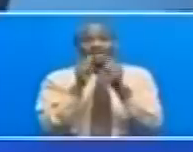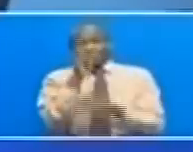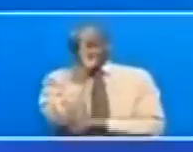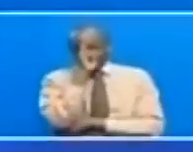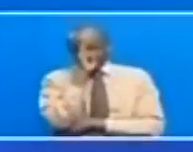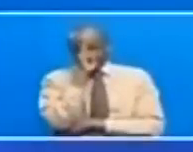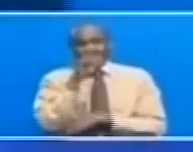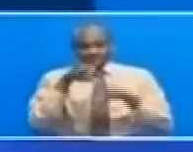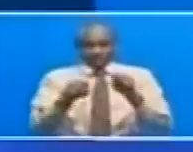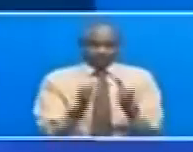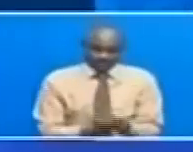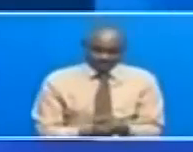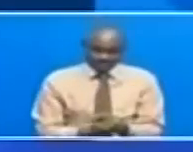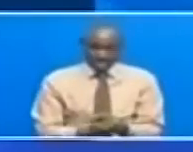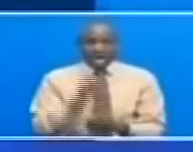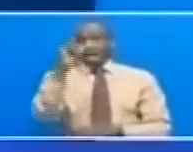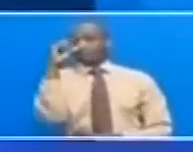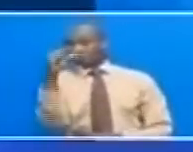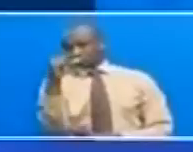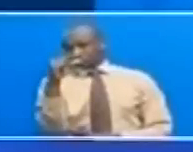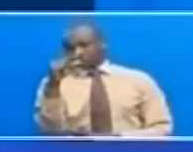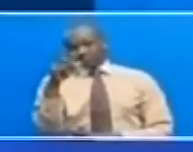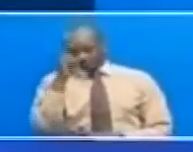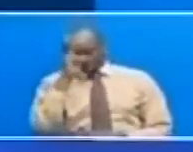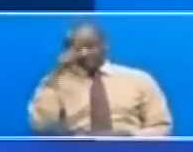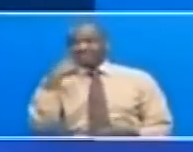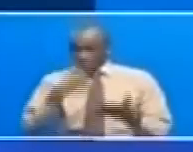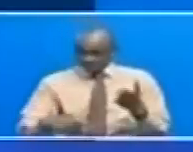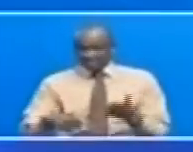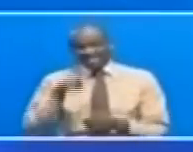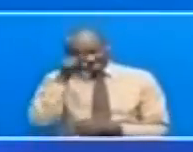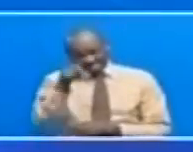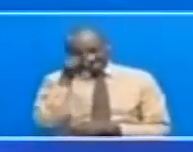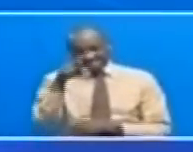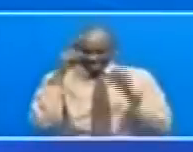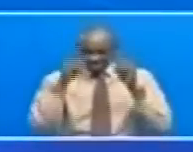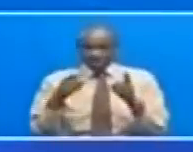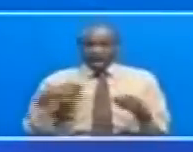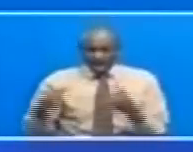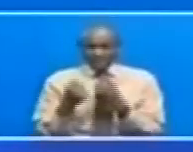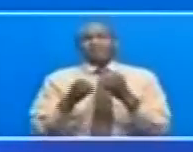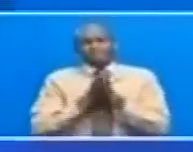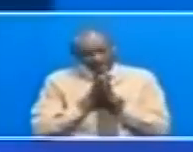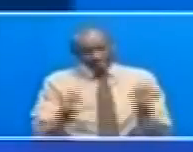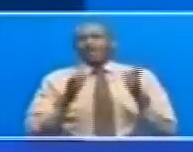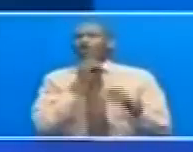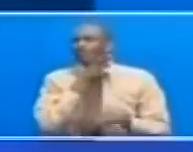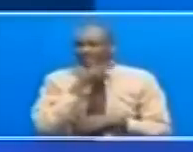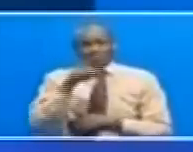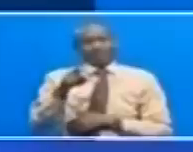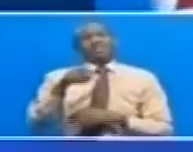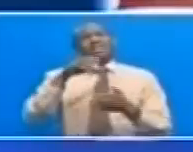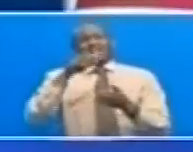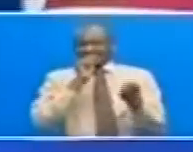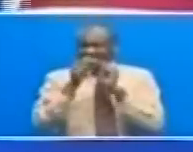Station. Inspector General of Police Joseph Boynet says his decision follows public complaints that the Kasarani